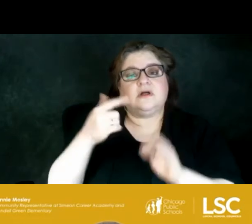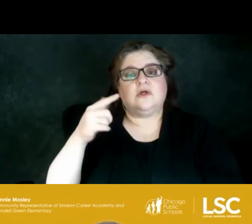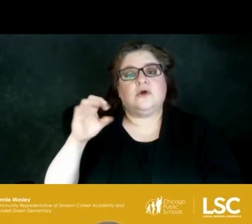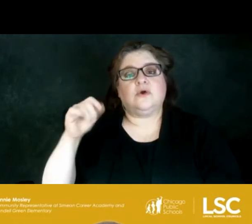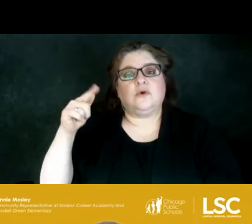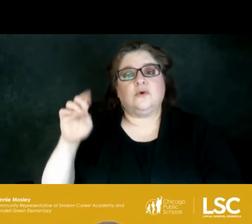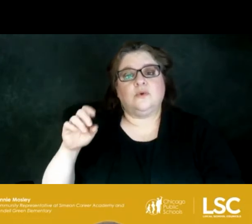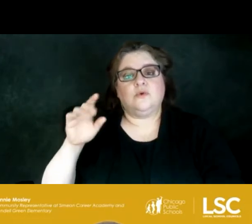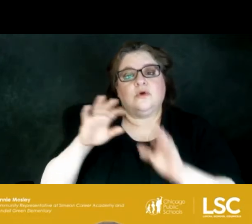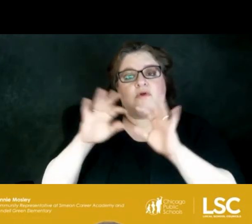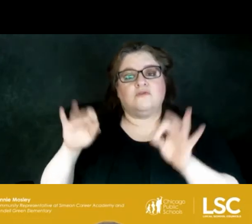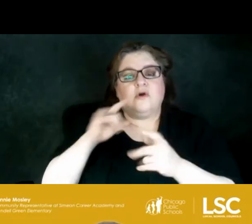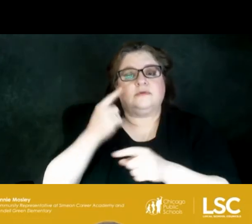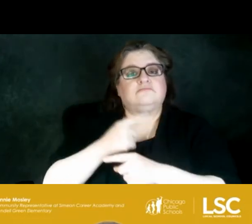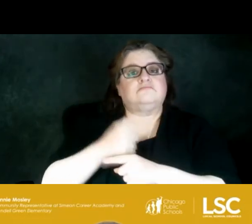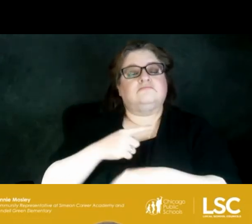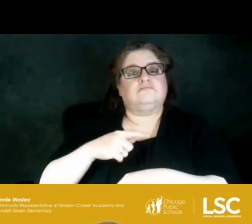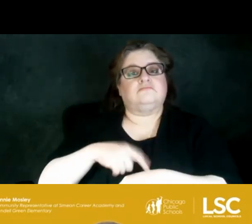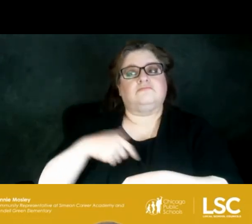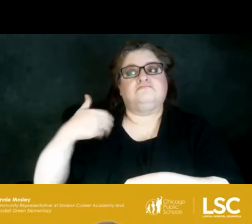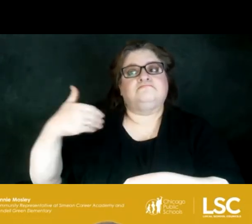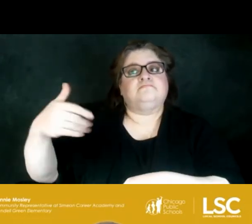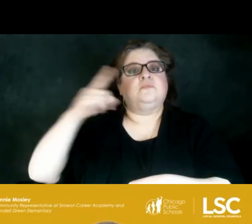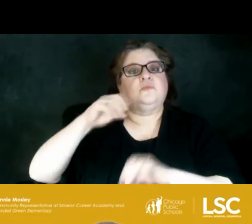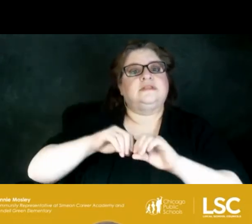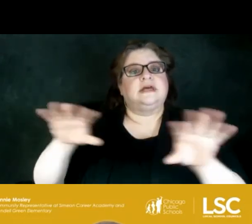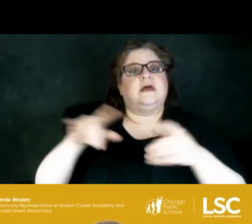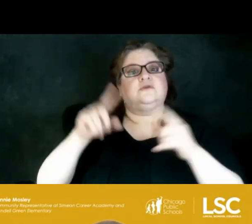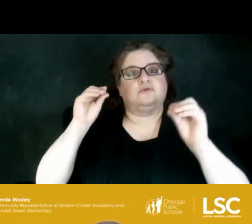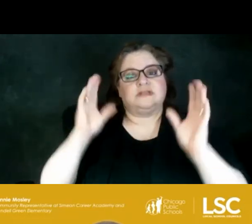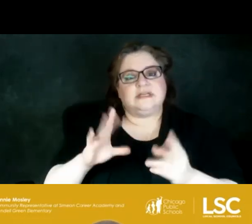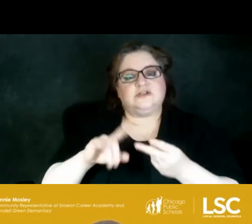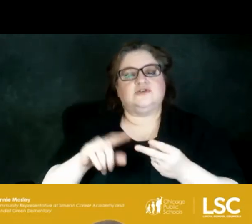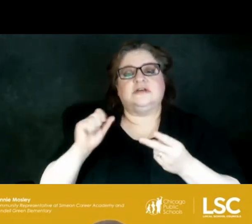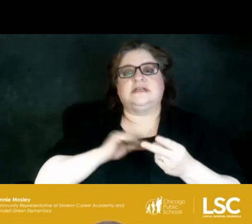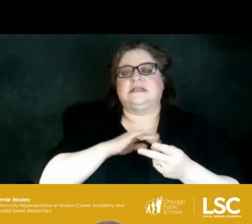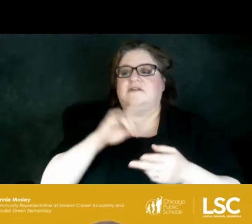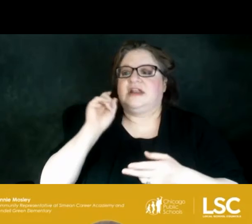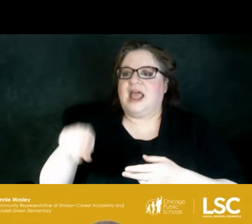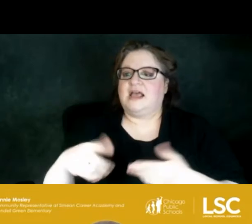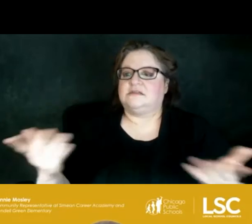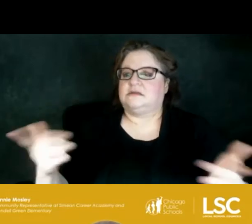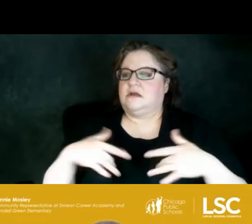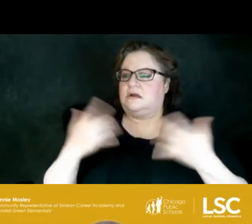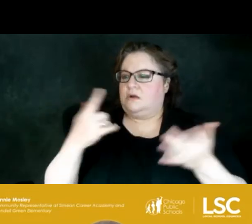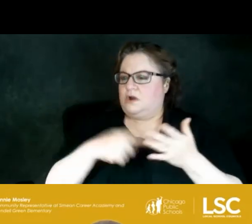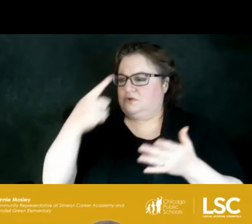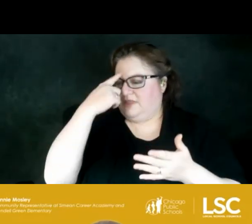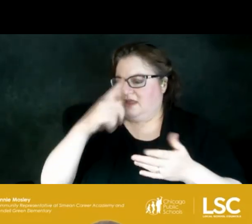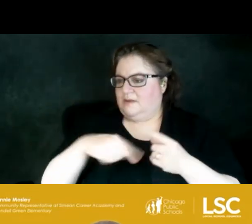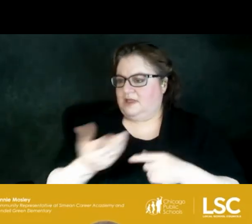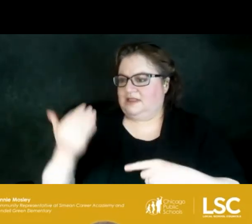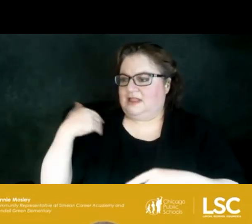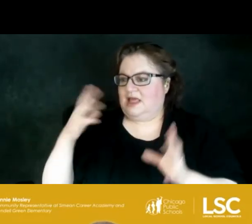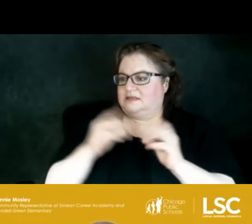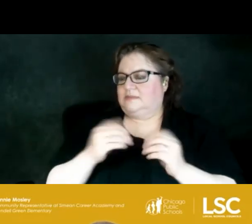on a regular basis, we send out to teachers and staff and ask them, what did you think about the last meeting? What